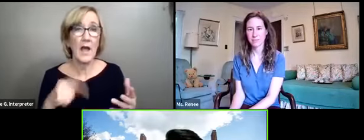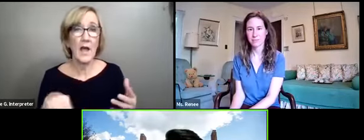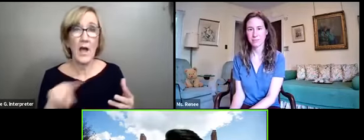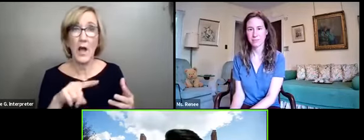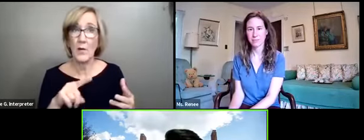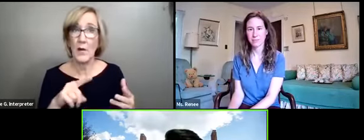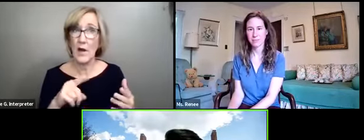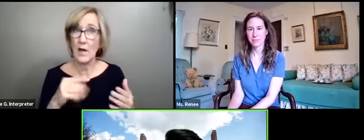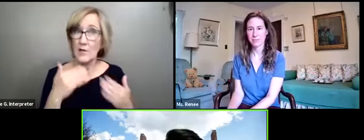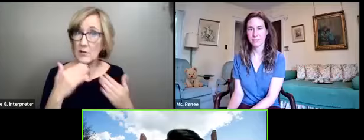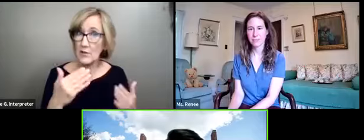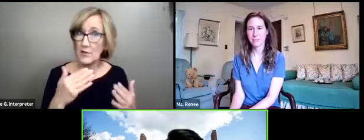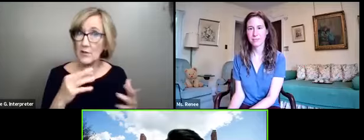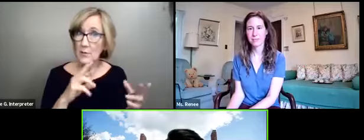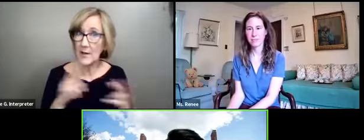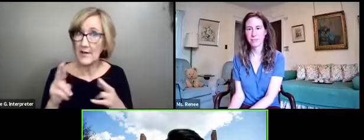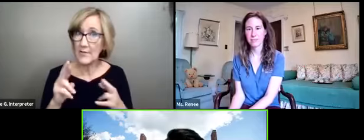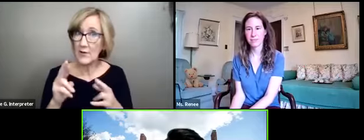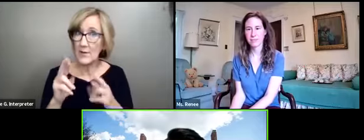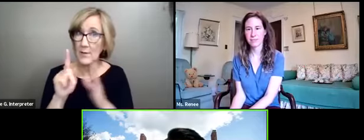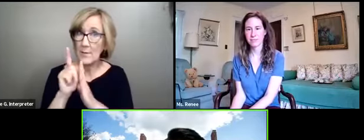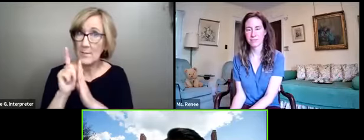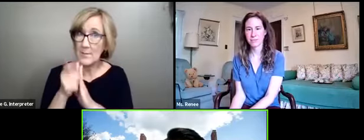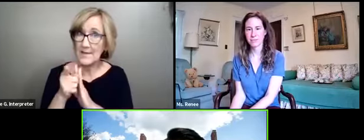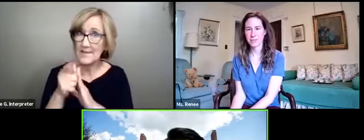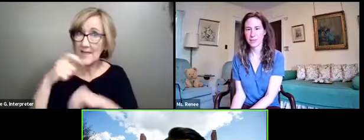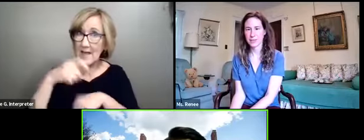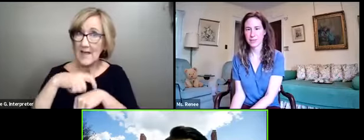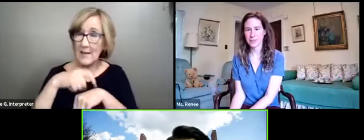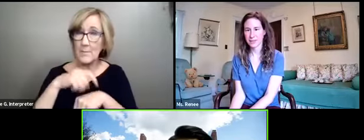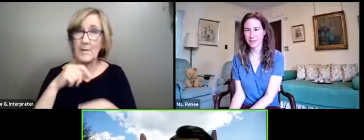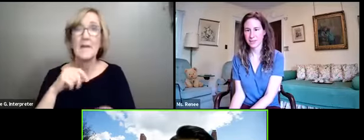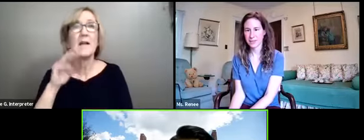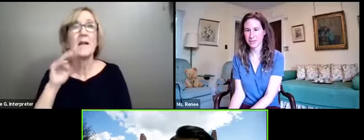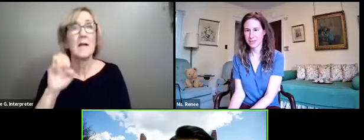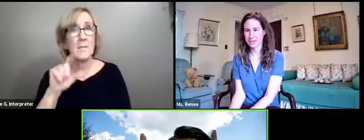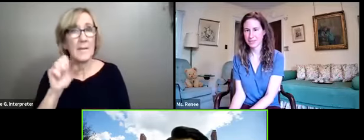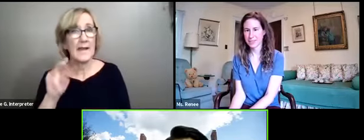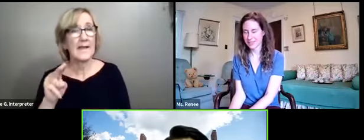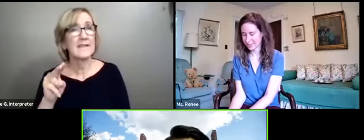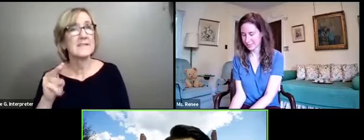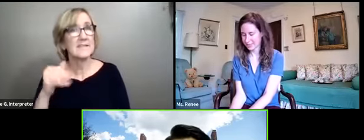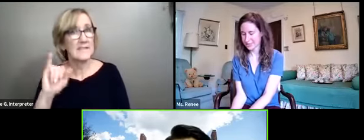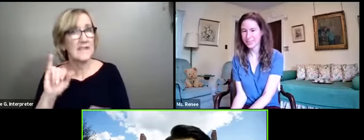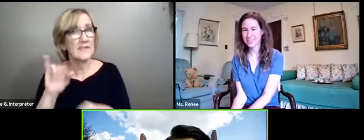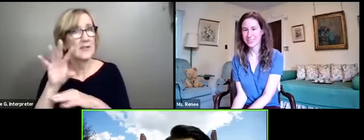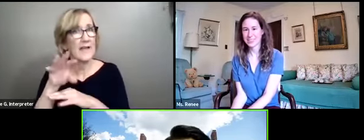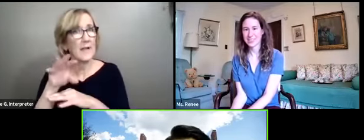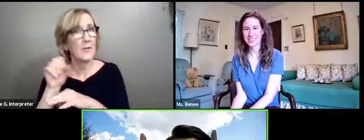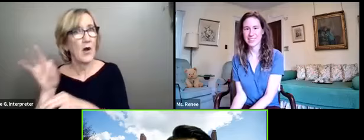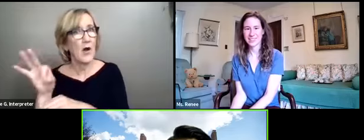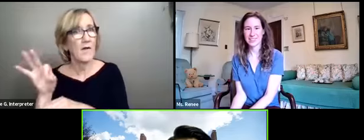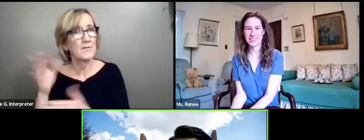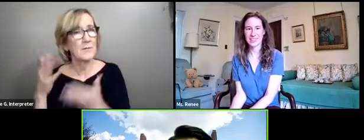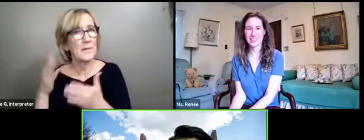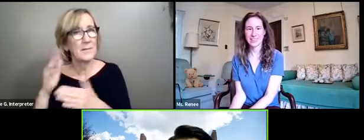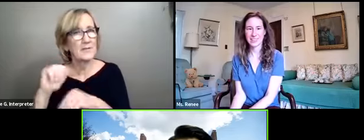are we all good? Almost ready for the 60 seconds? I said Megan still got her camera off, so she might be still putting things up,